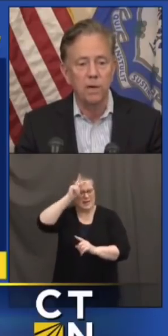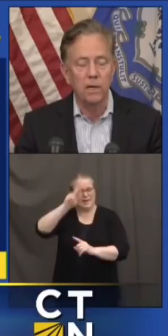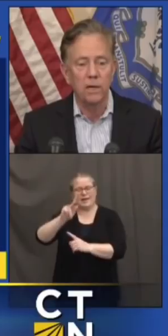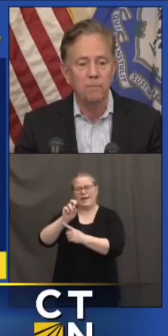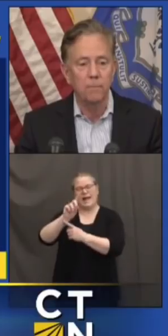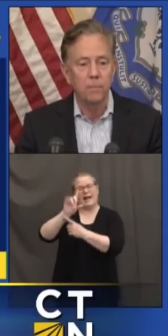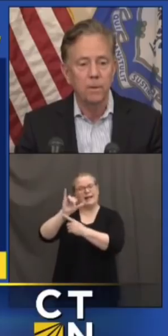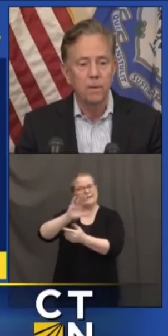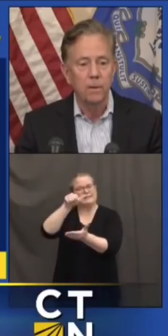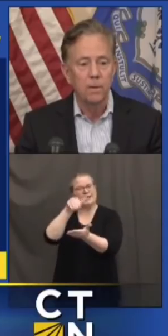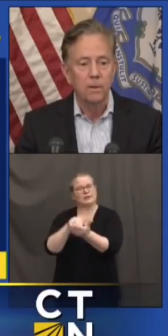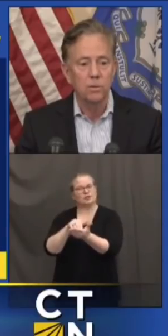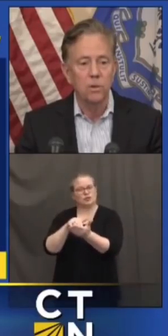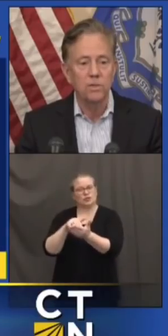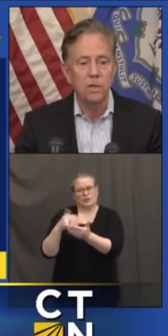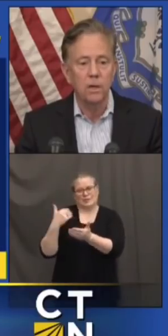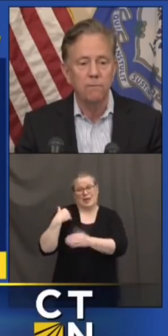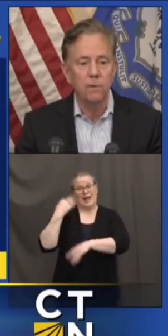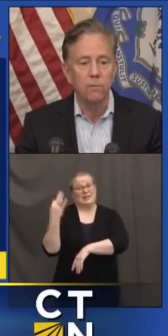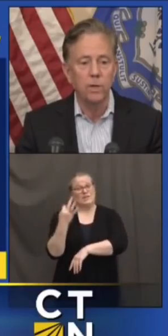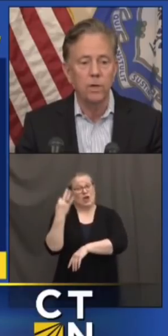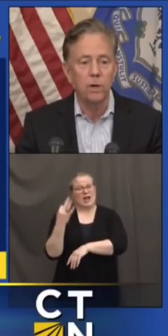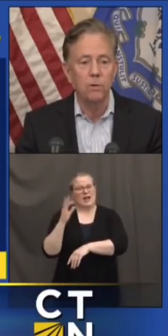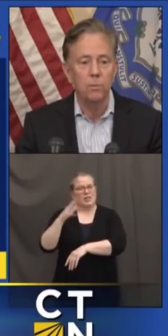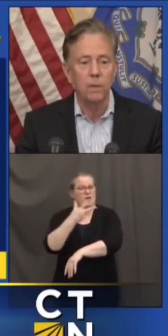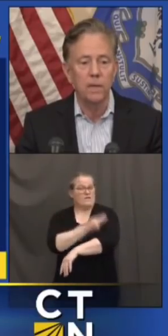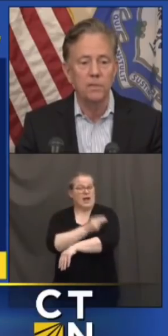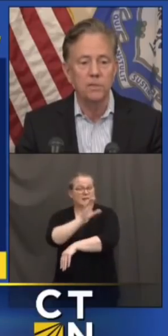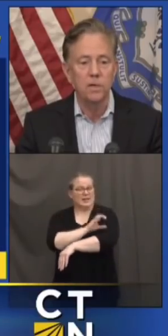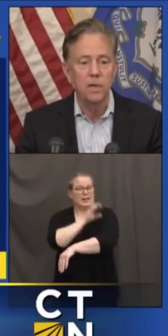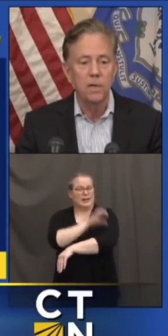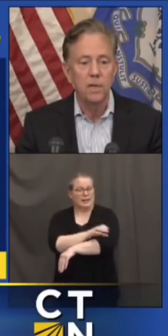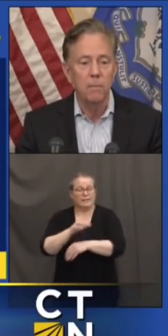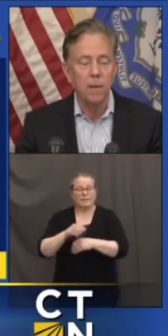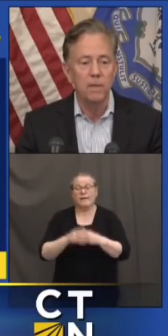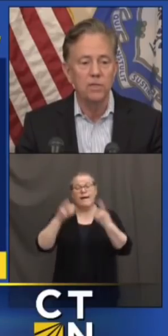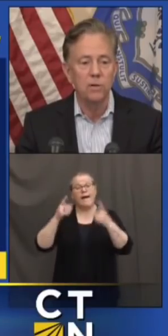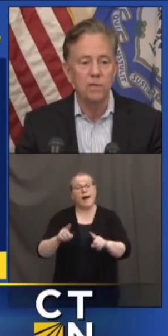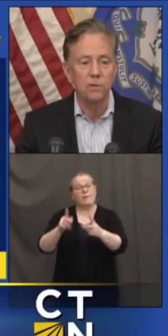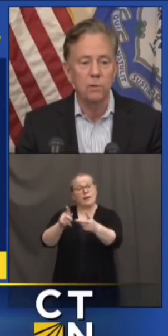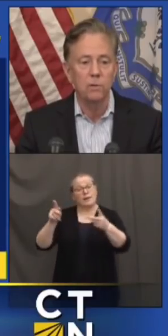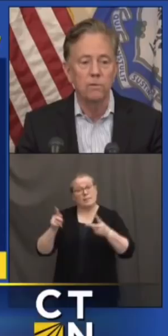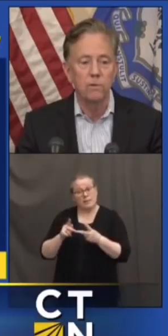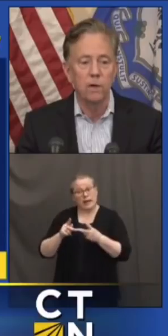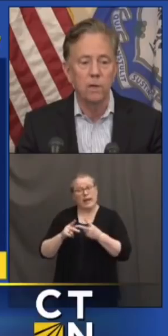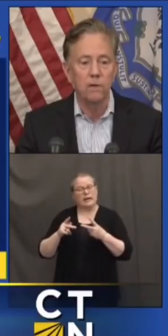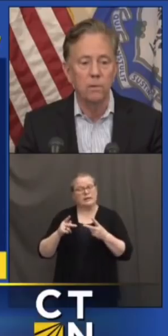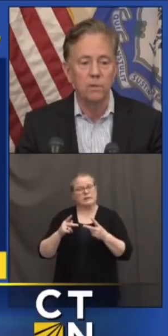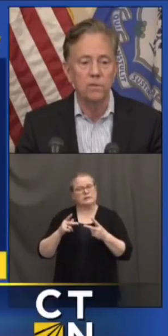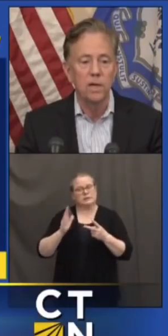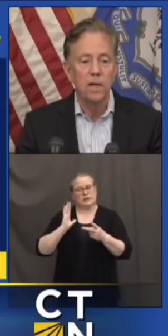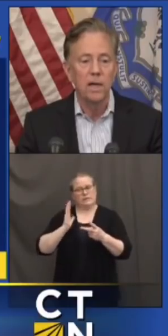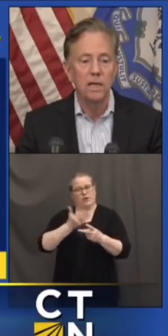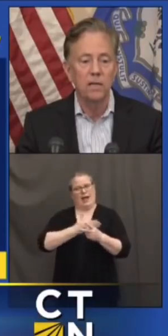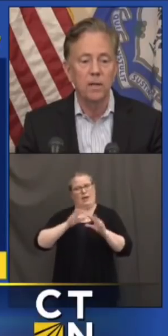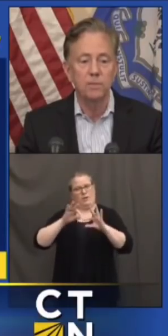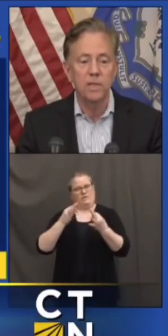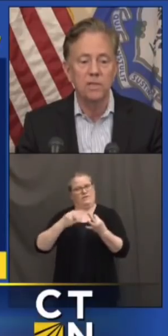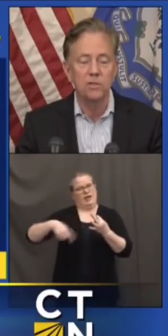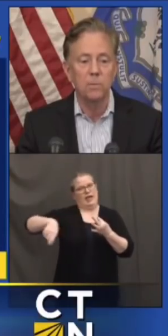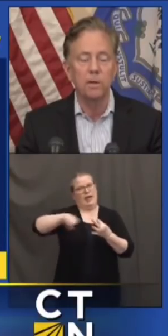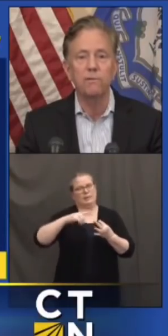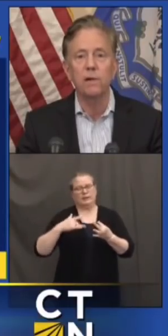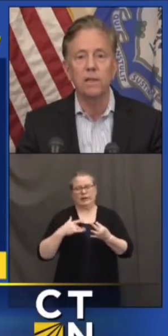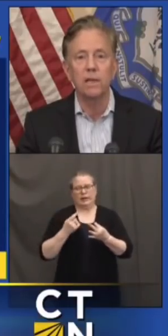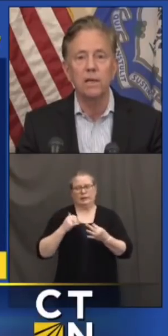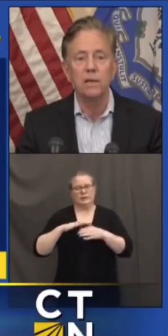past Friday. There's always a comfort when you go to a place that may be stressful for our loved ones and end up seeing